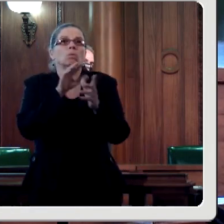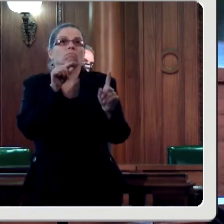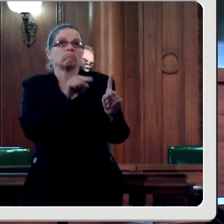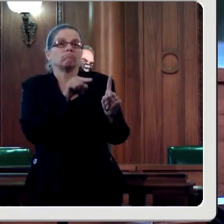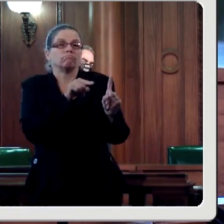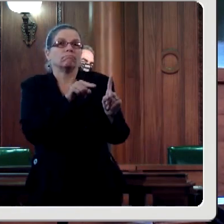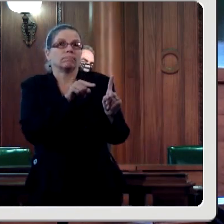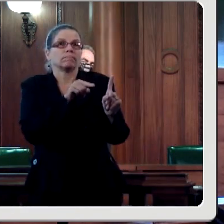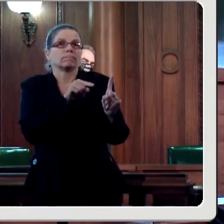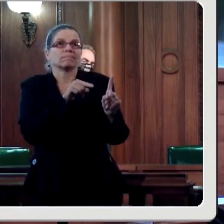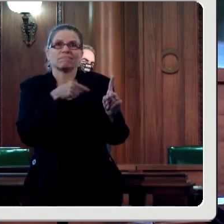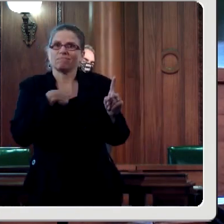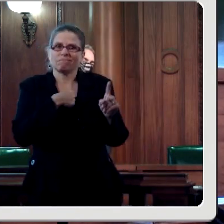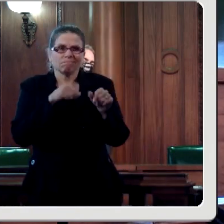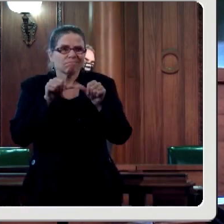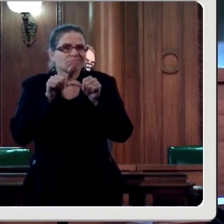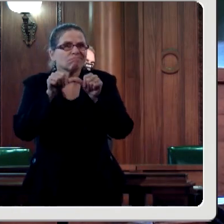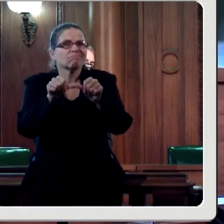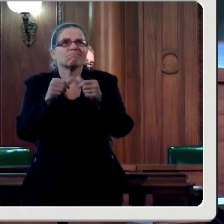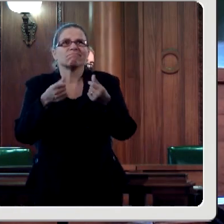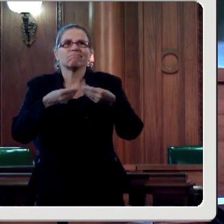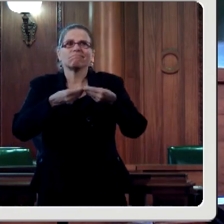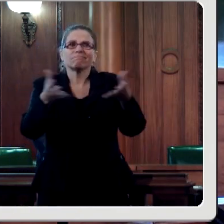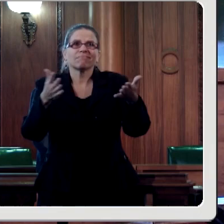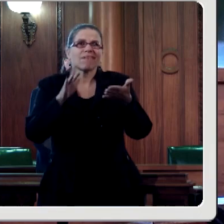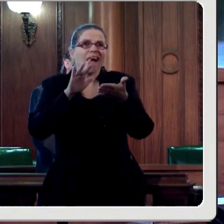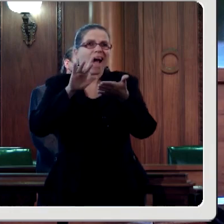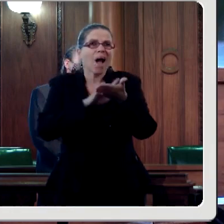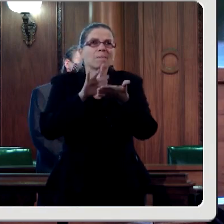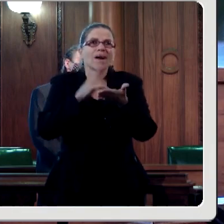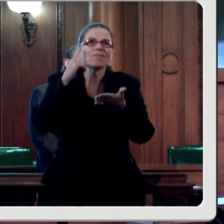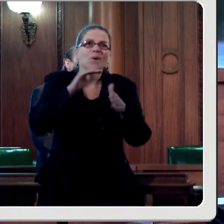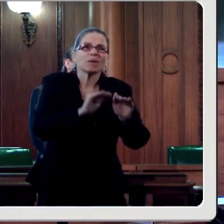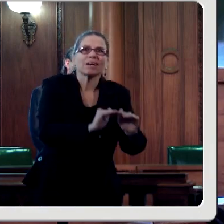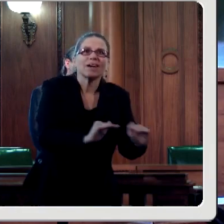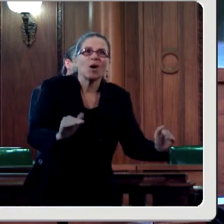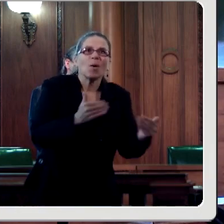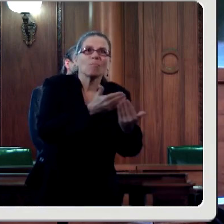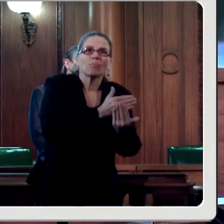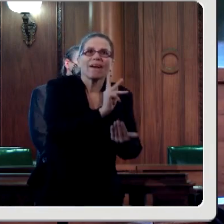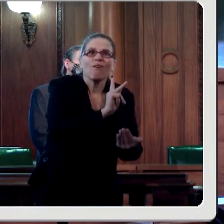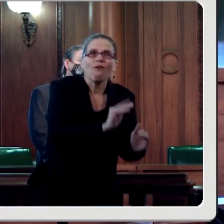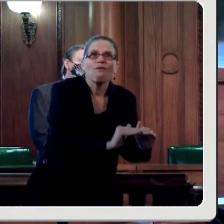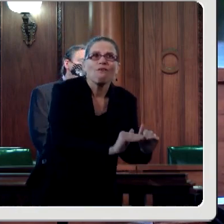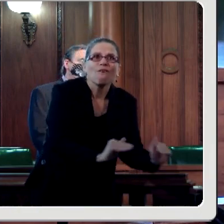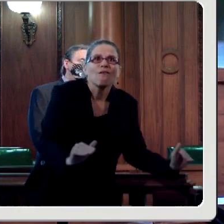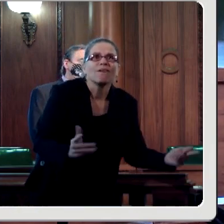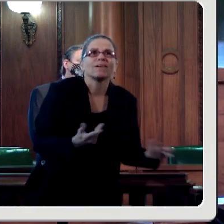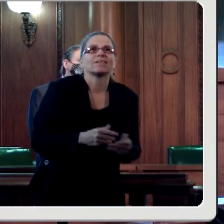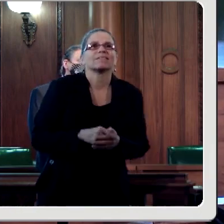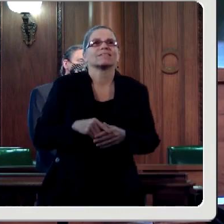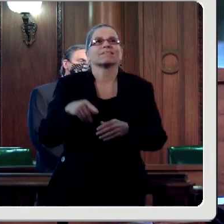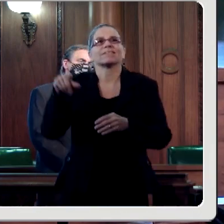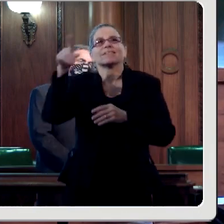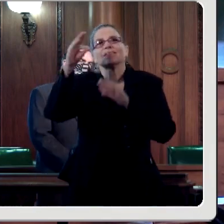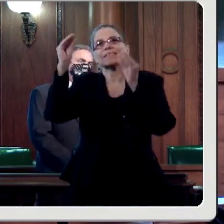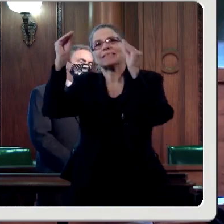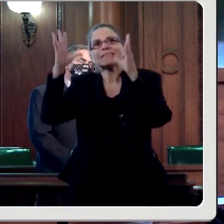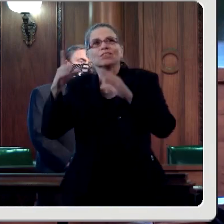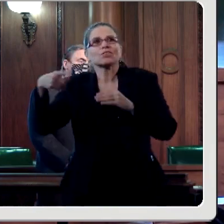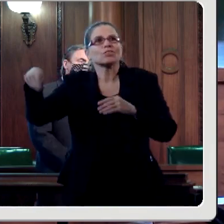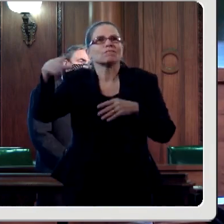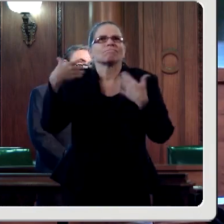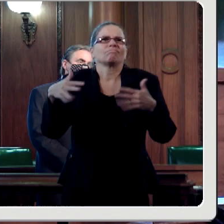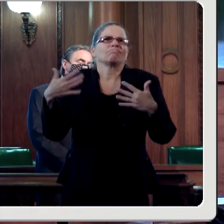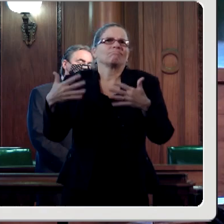distributing iPads as we speak for our preschoolers, and our teaching staff has done an absolutely outstanding